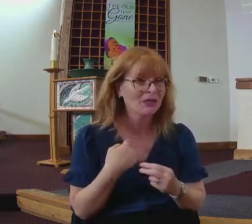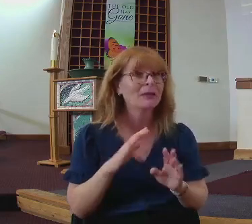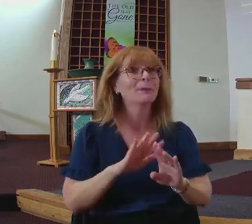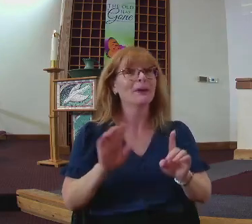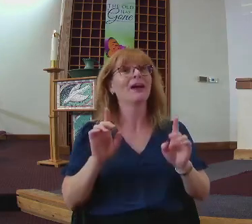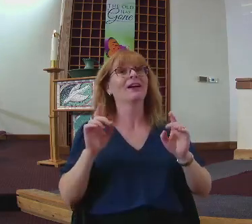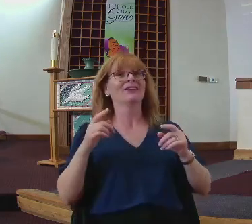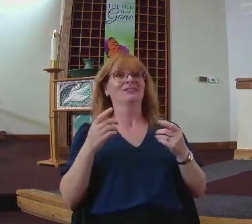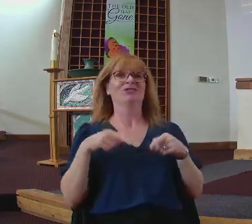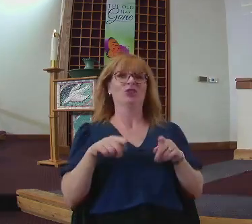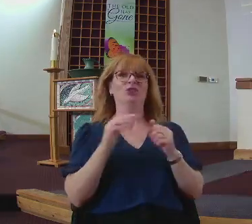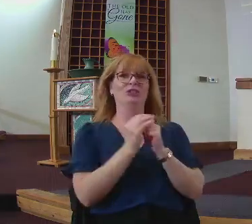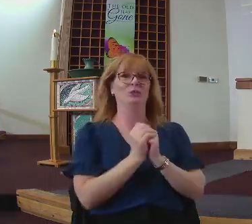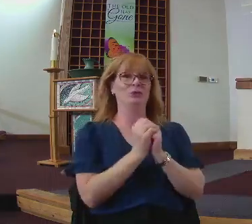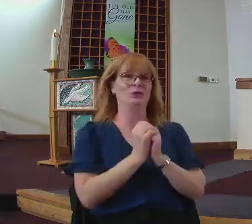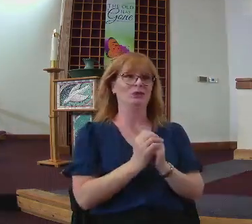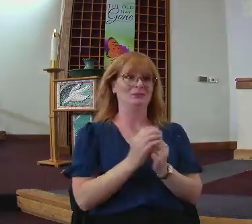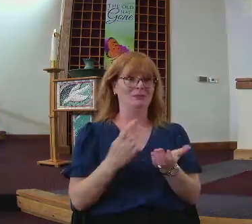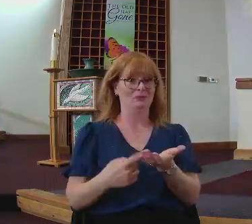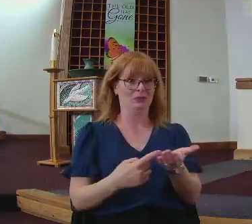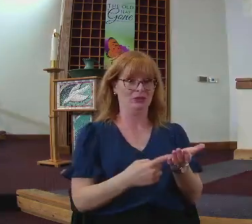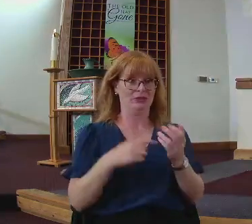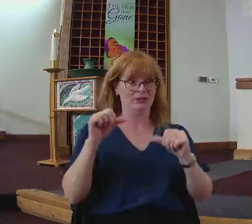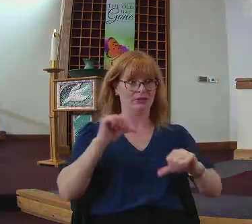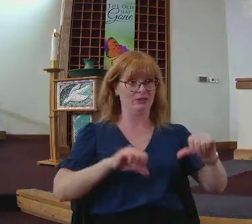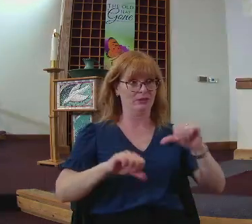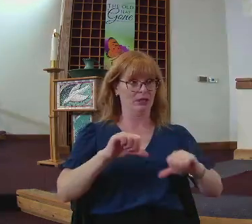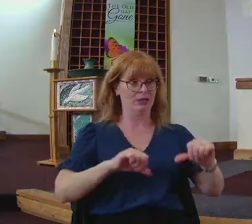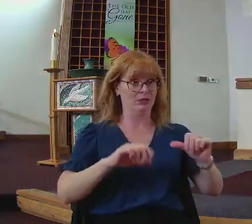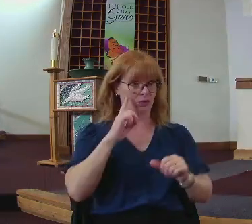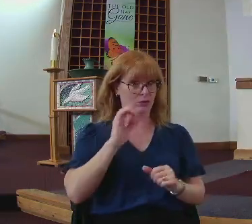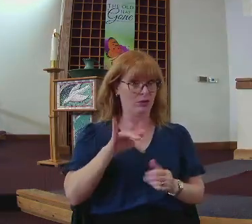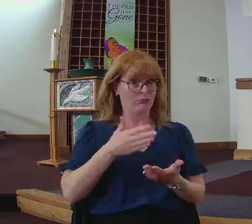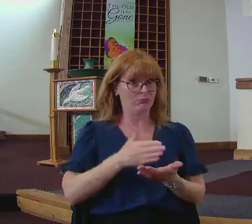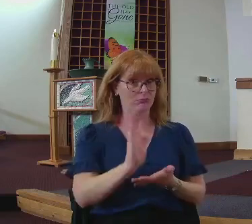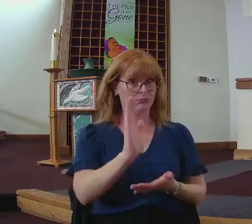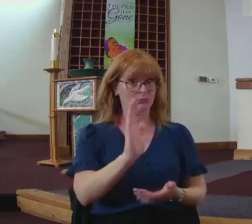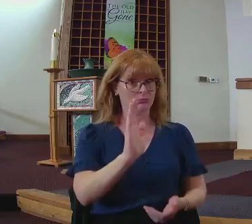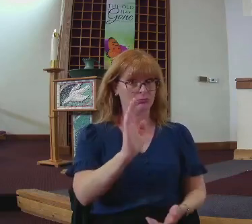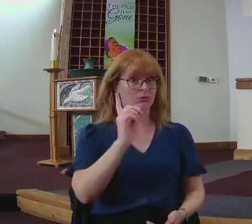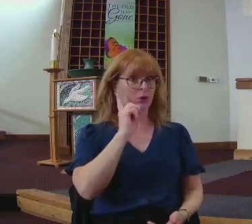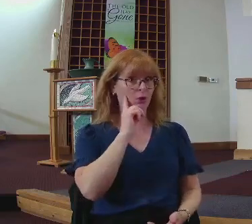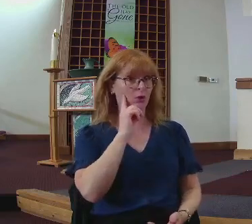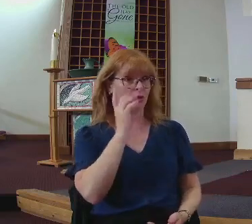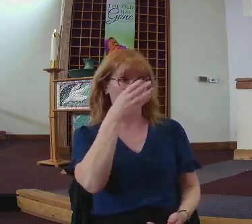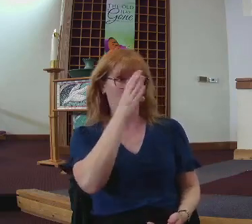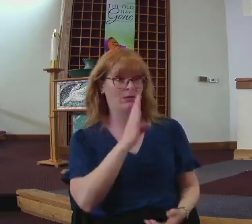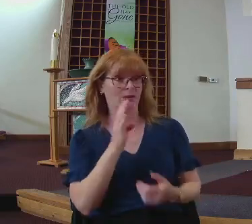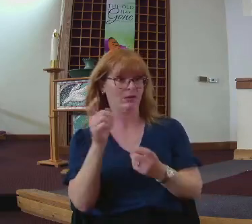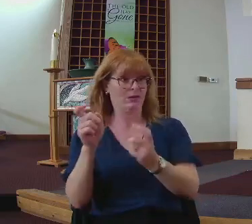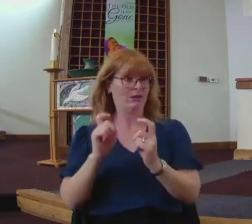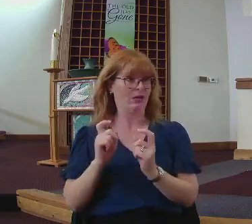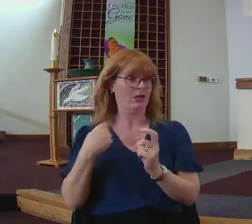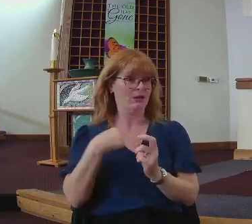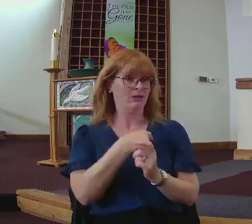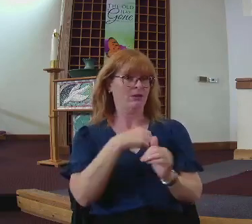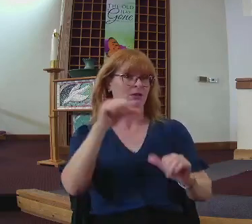about science and worship. Do you think that's okay? Yes. Do you think God gave us science,